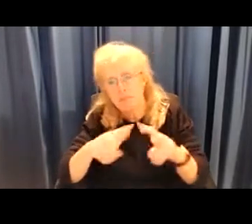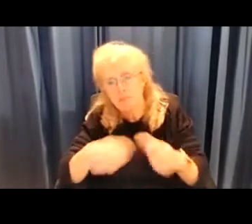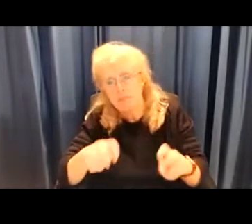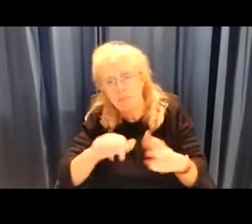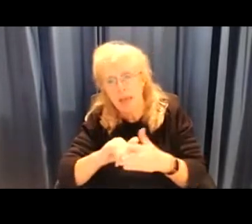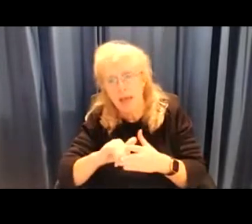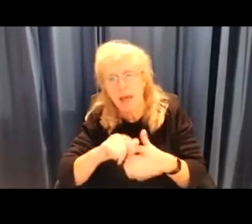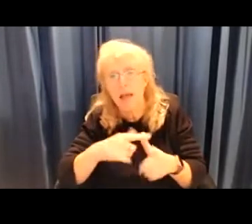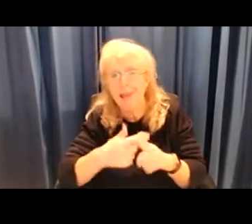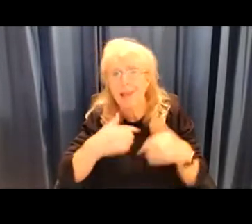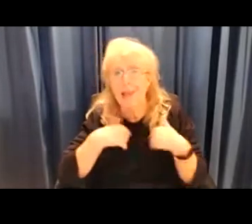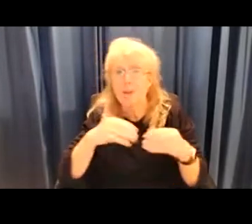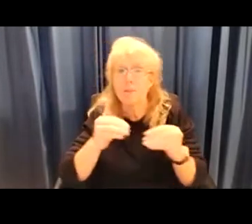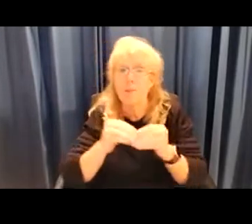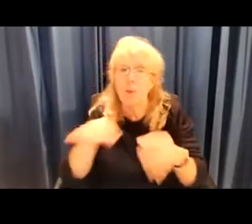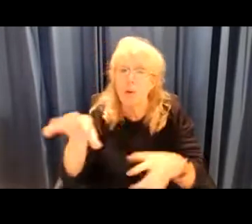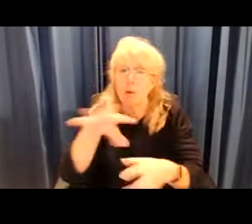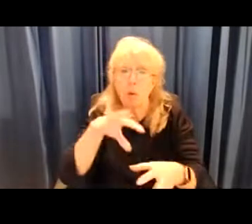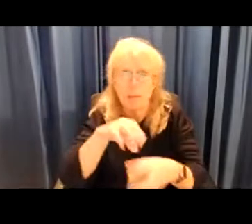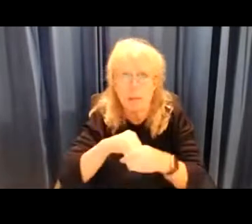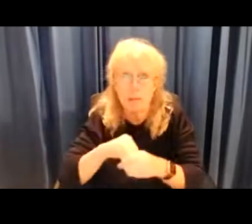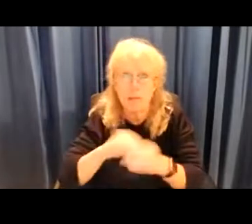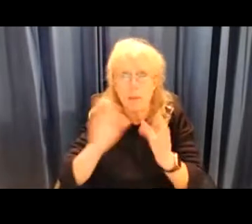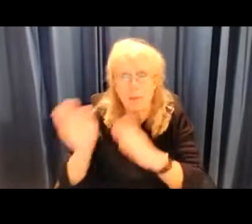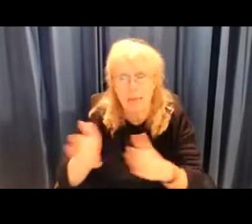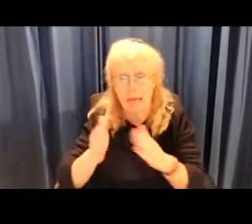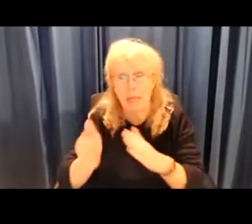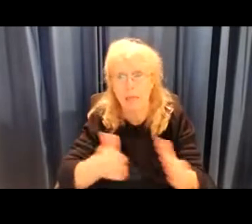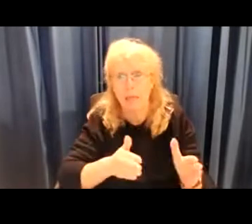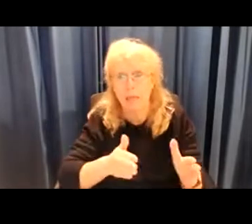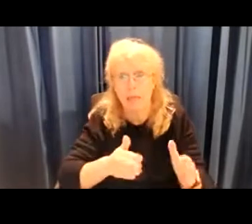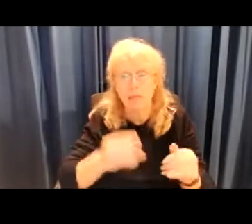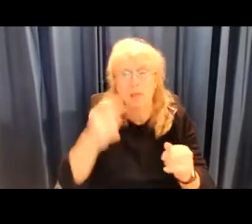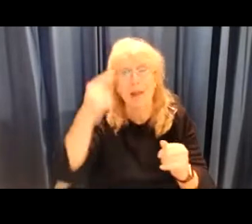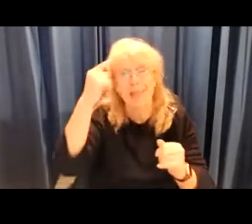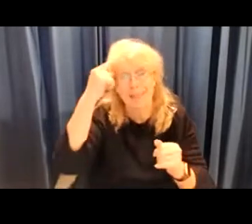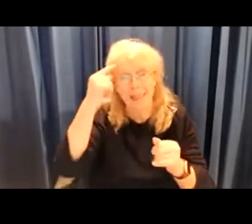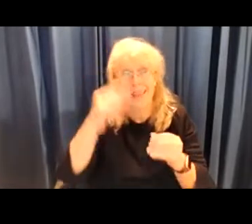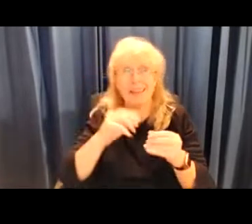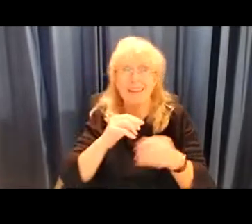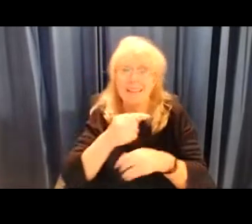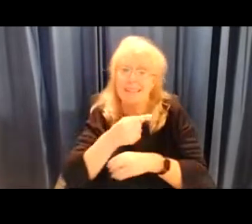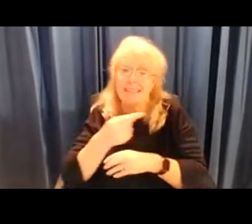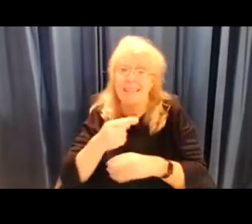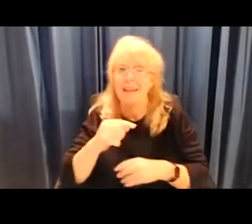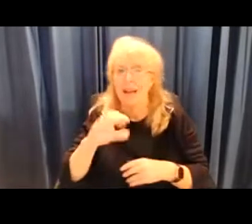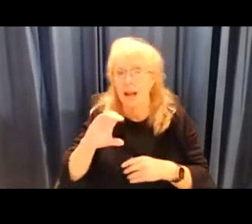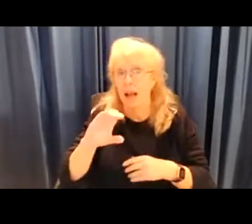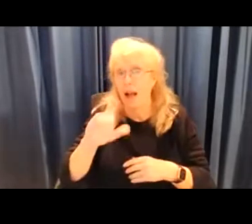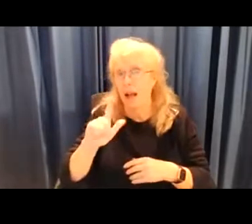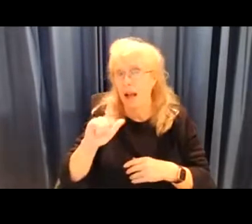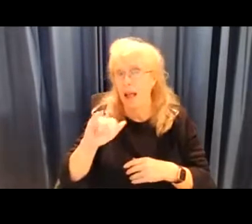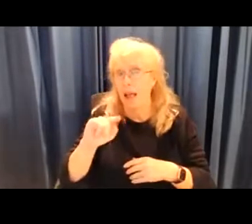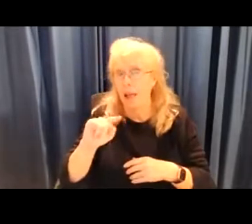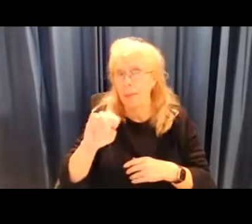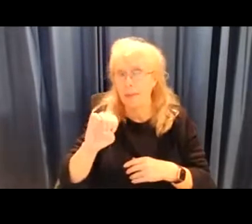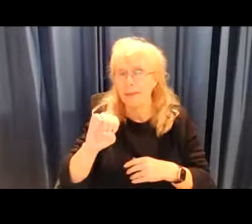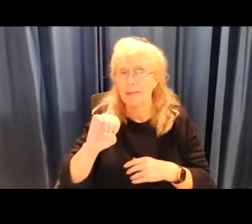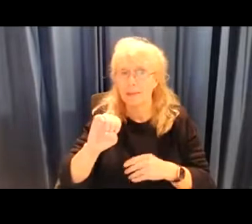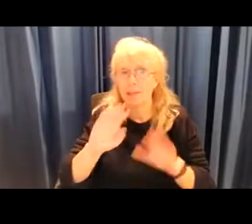plan. But yeah, I think climate would be a great thing to prioritize. Okay.